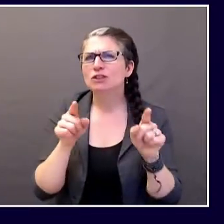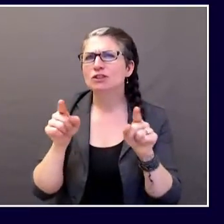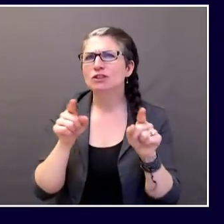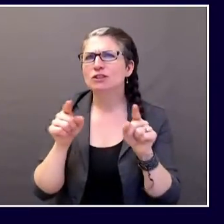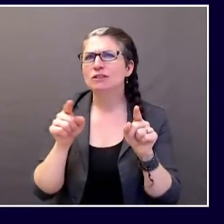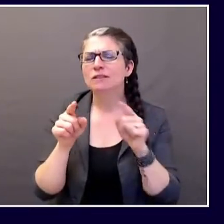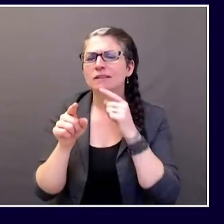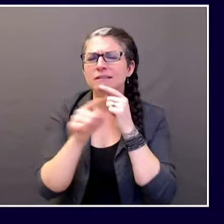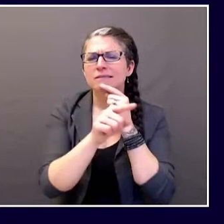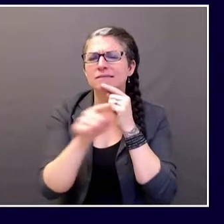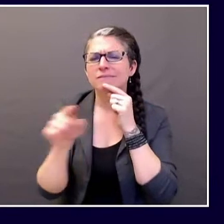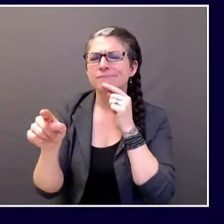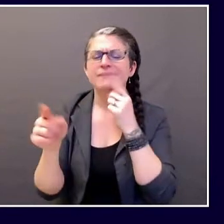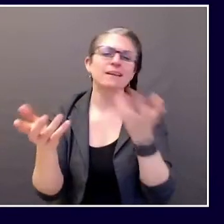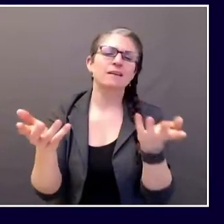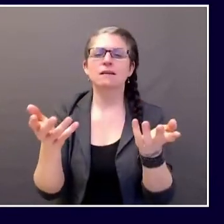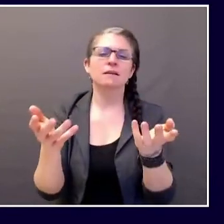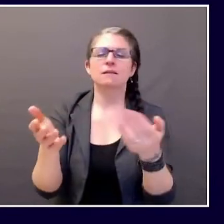of